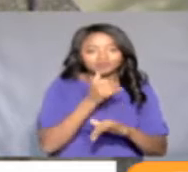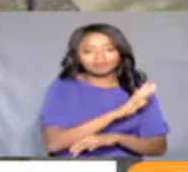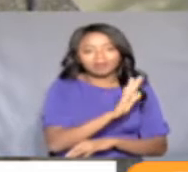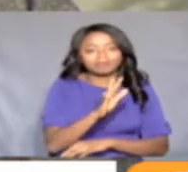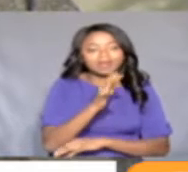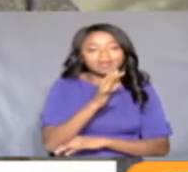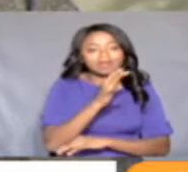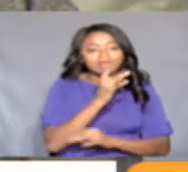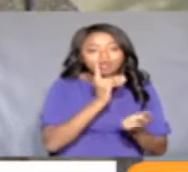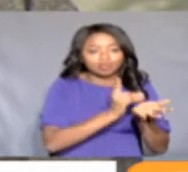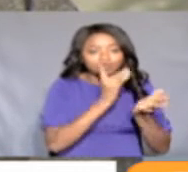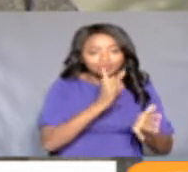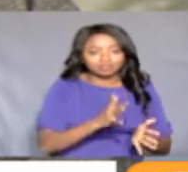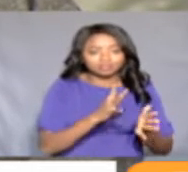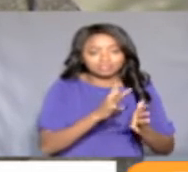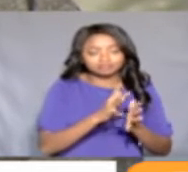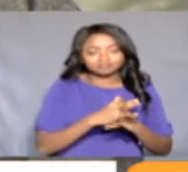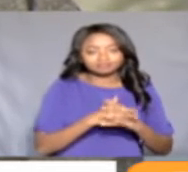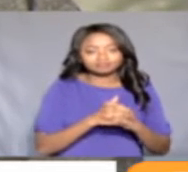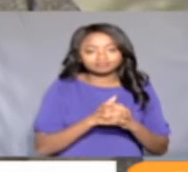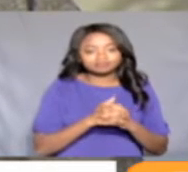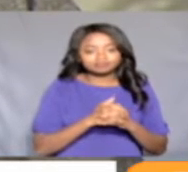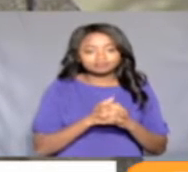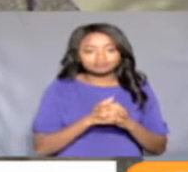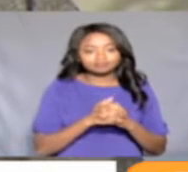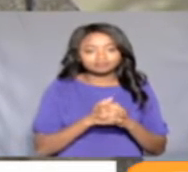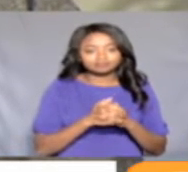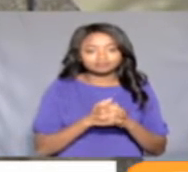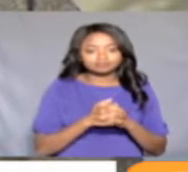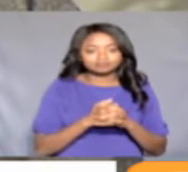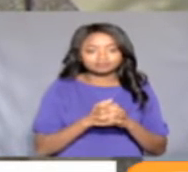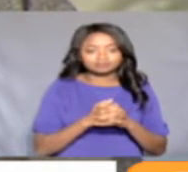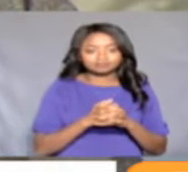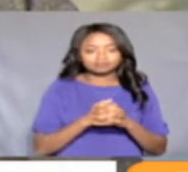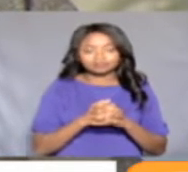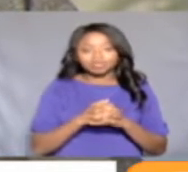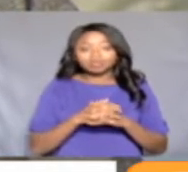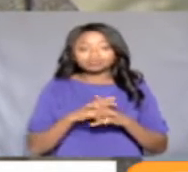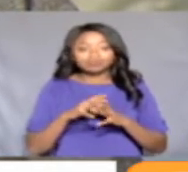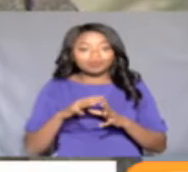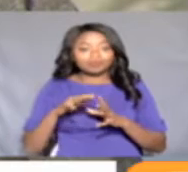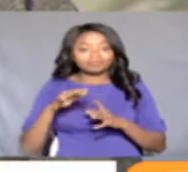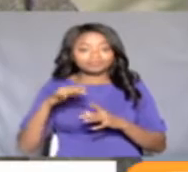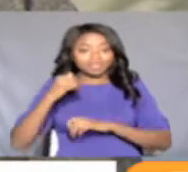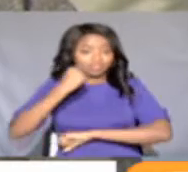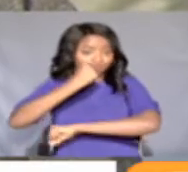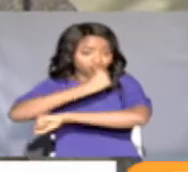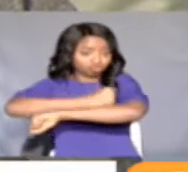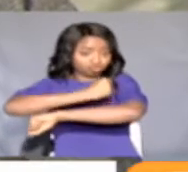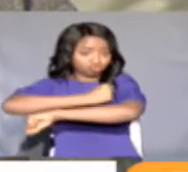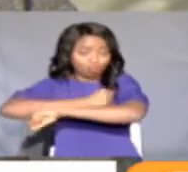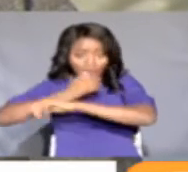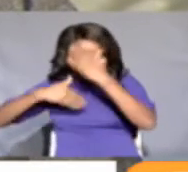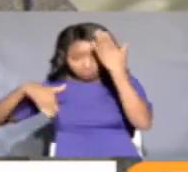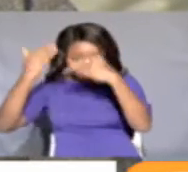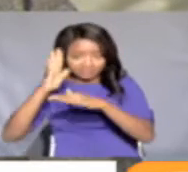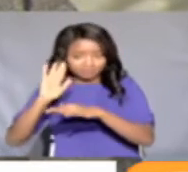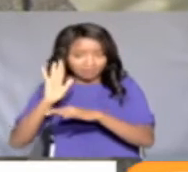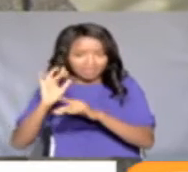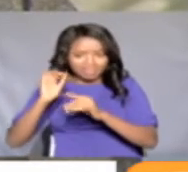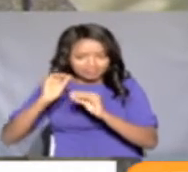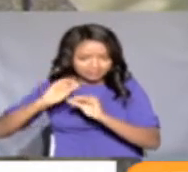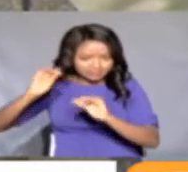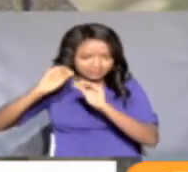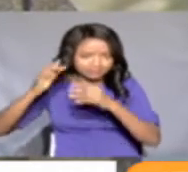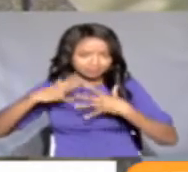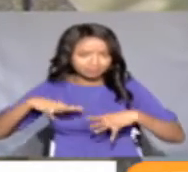at the pharmacy school, there is a topic, a subject which is taught to the pharmacists known